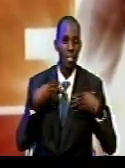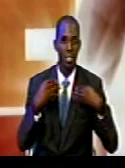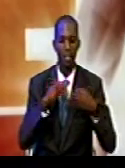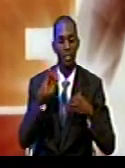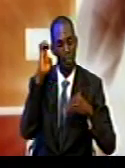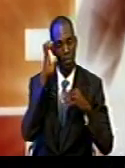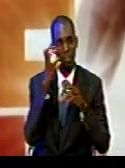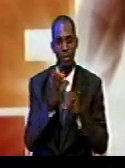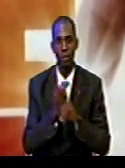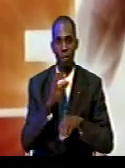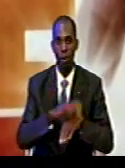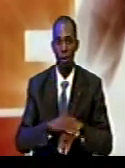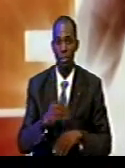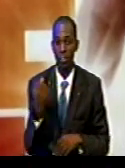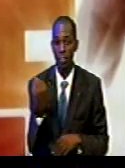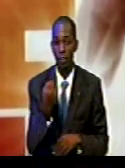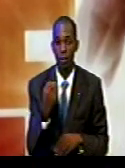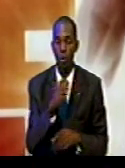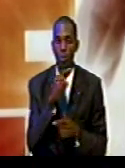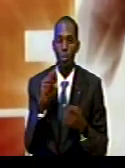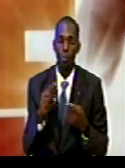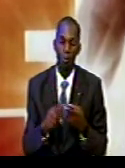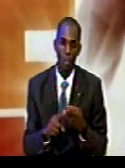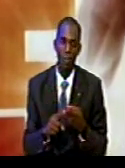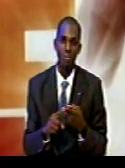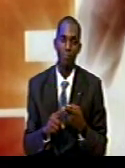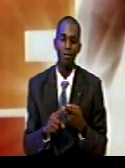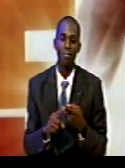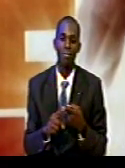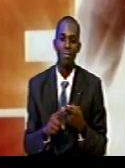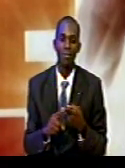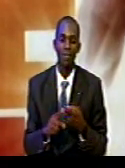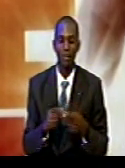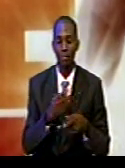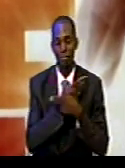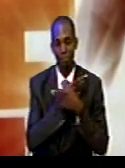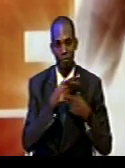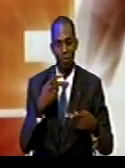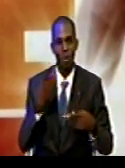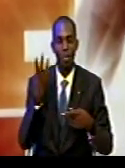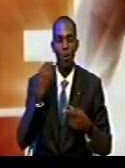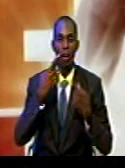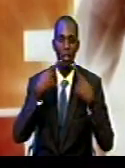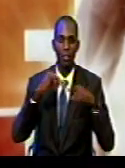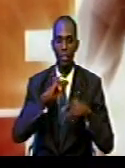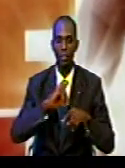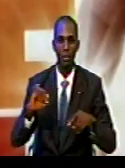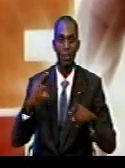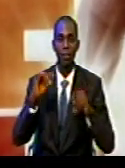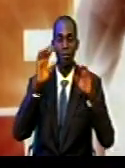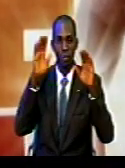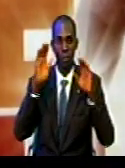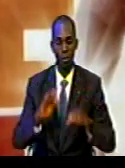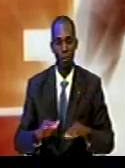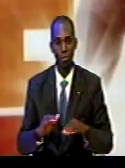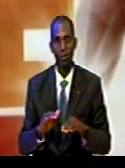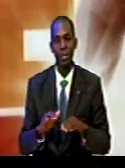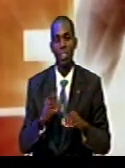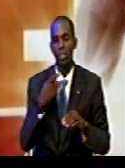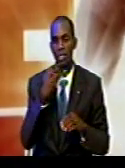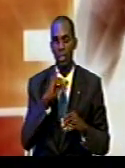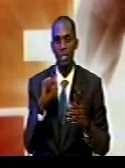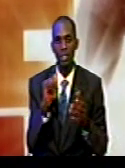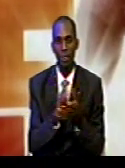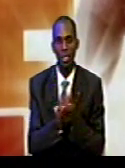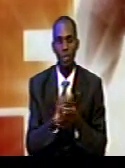healing of that I received on Saturday when the God General was announcing